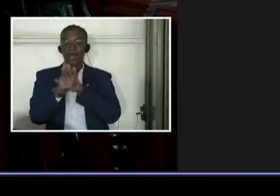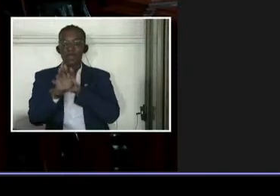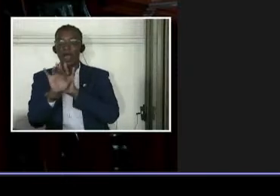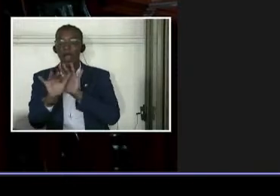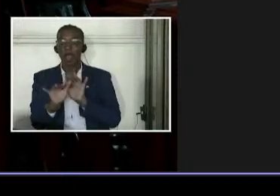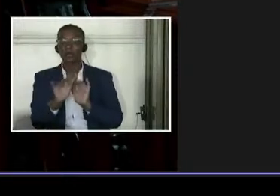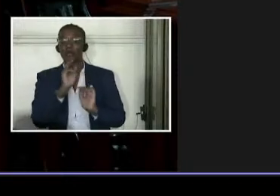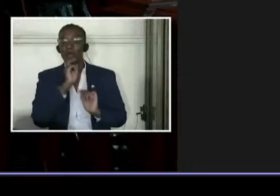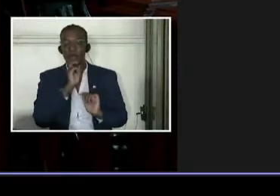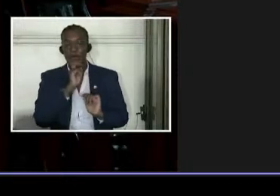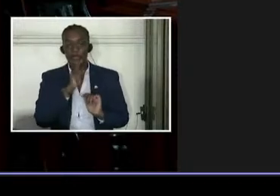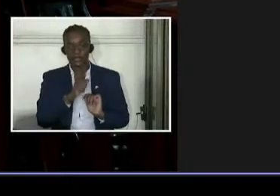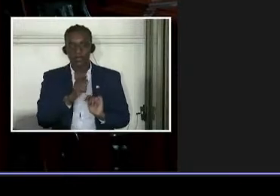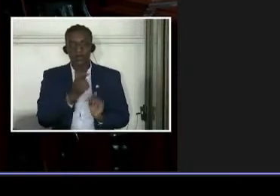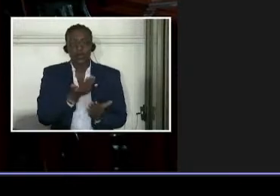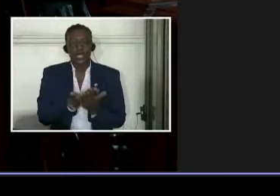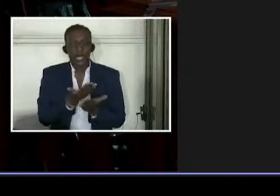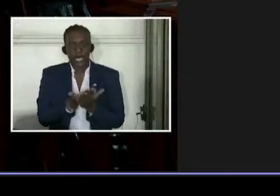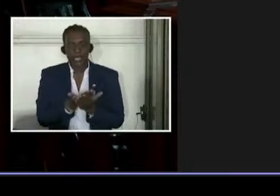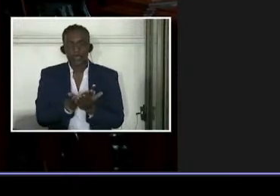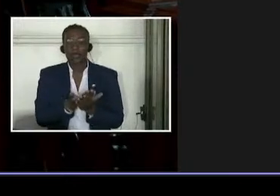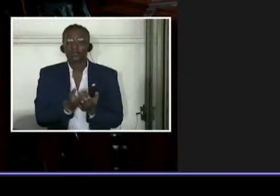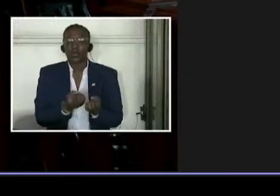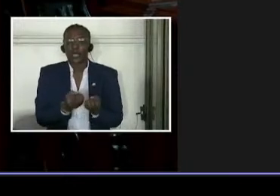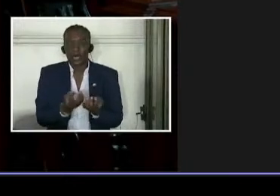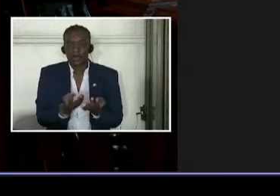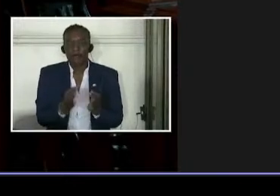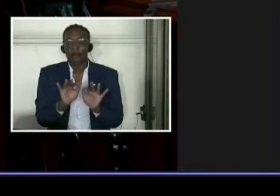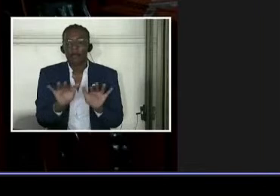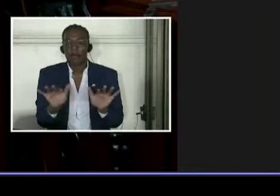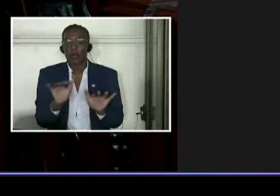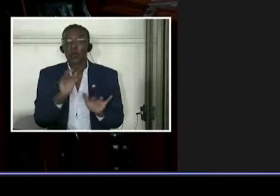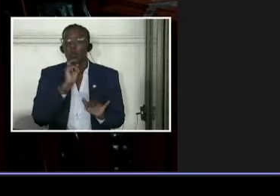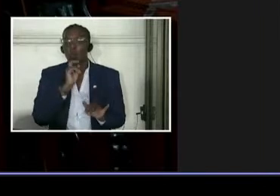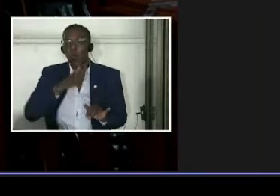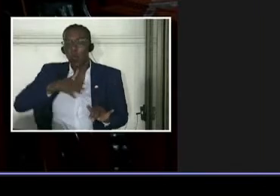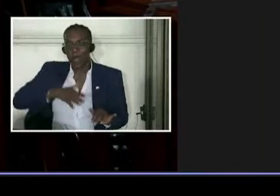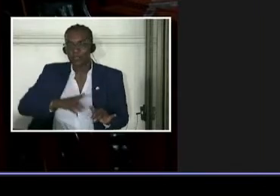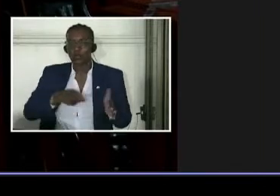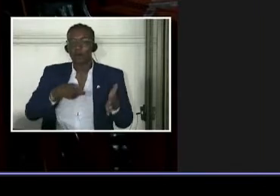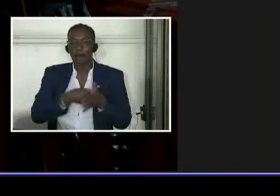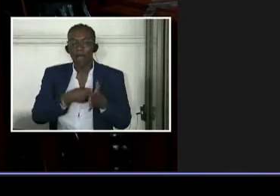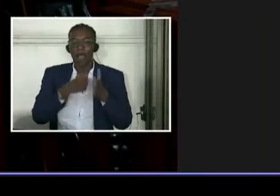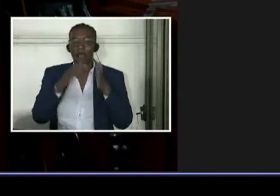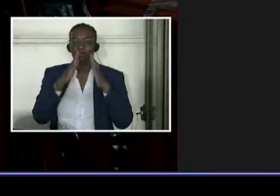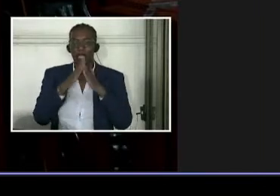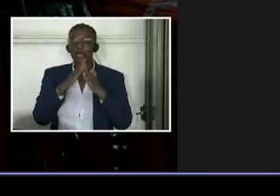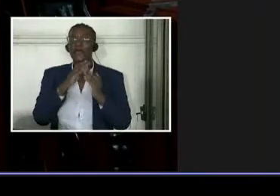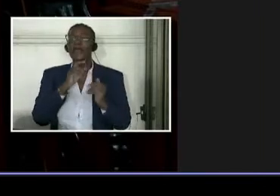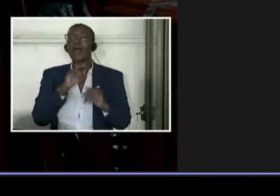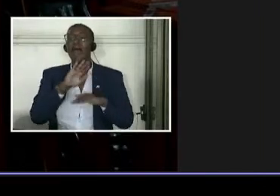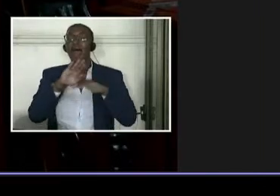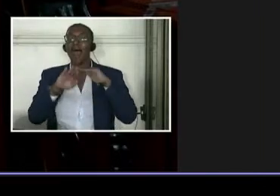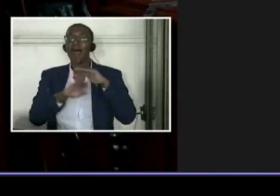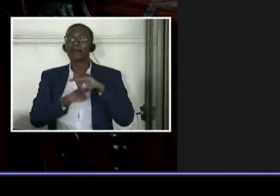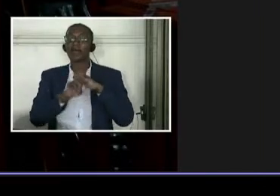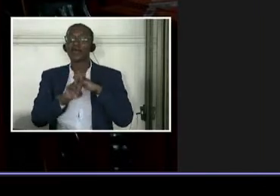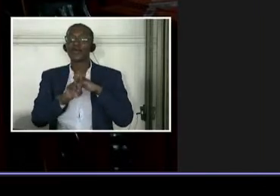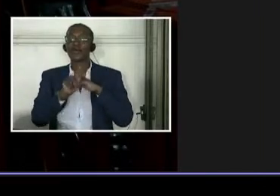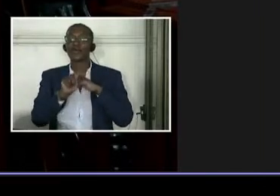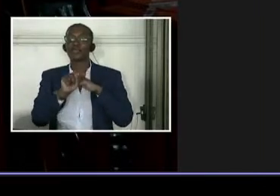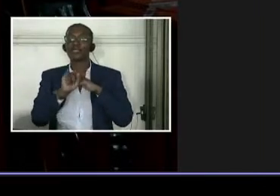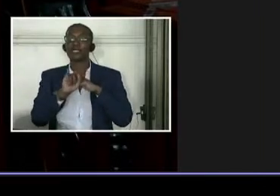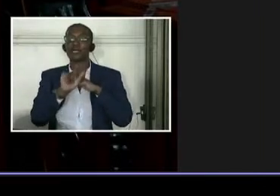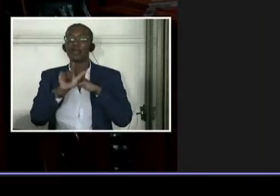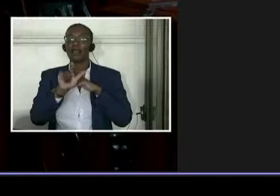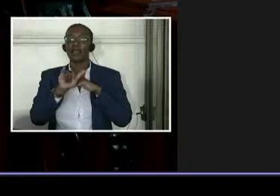these instruments, where we are able to subsidize our people who want to buy houses. It's underutilized, and we want our people to